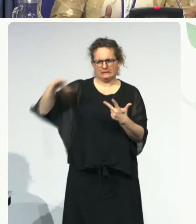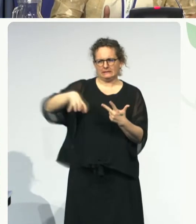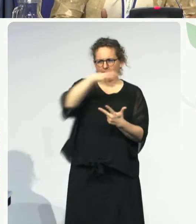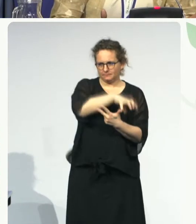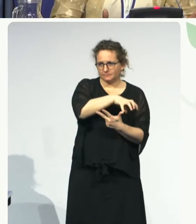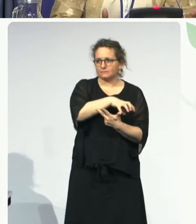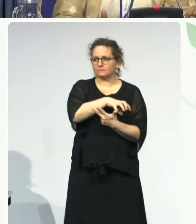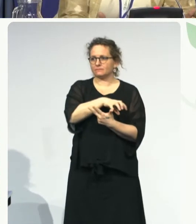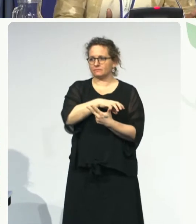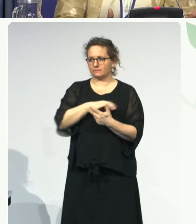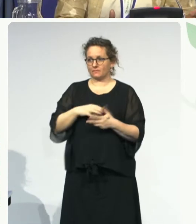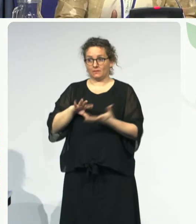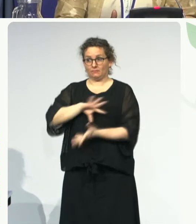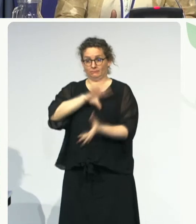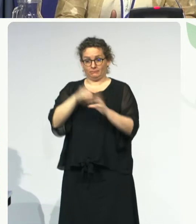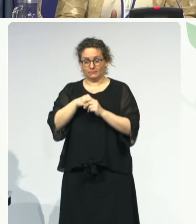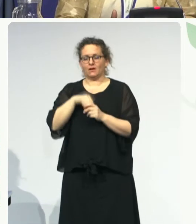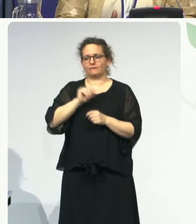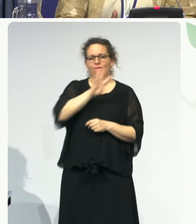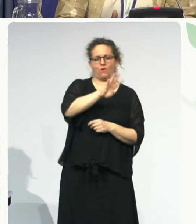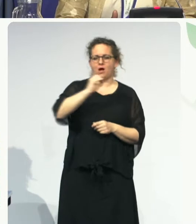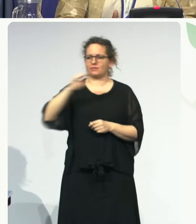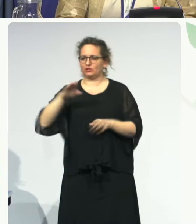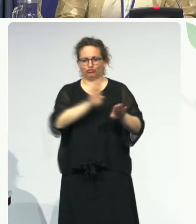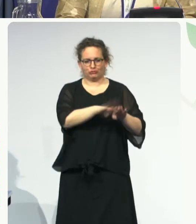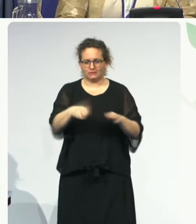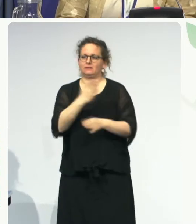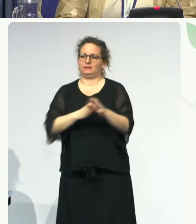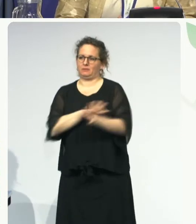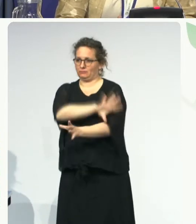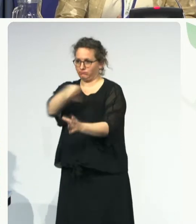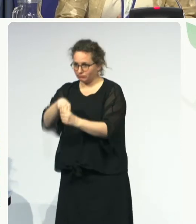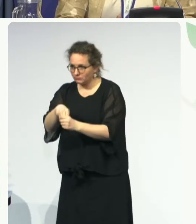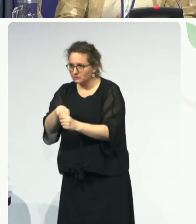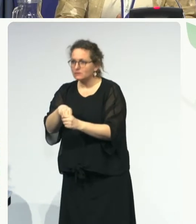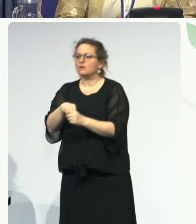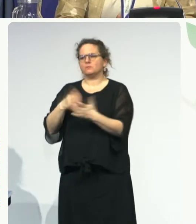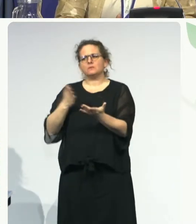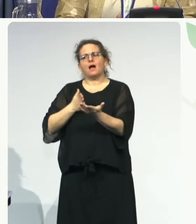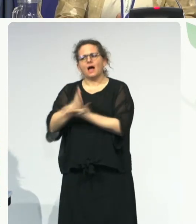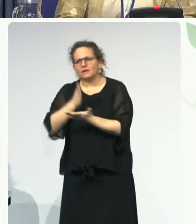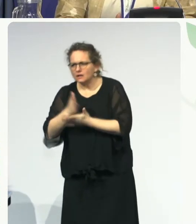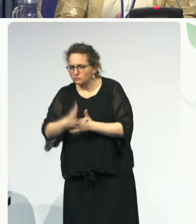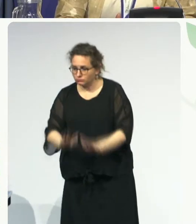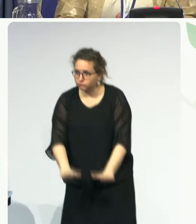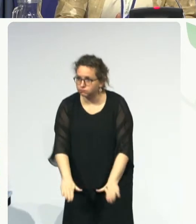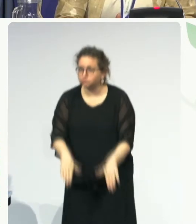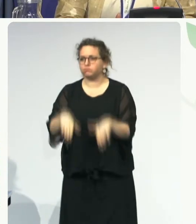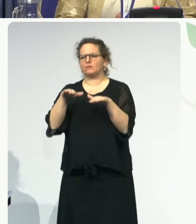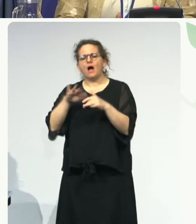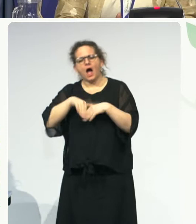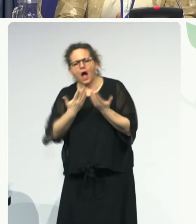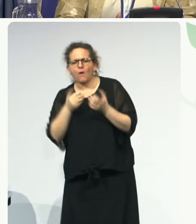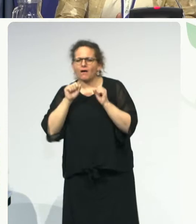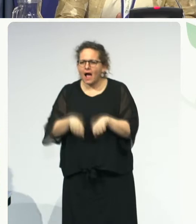And this project has been focusing on strengthening access to quality early childhood development and in